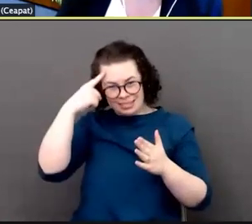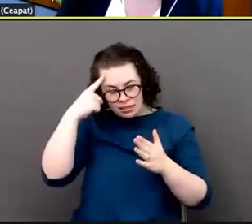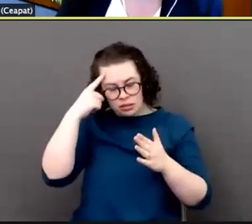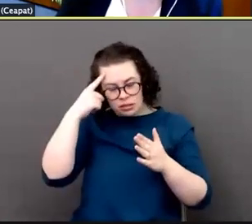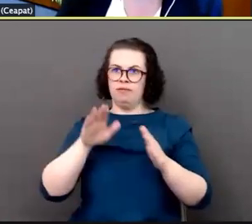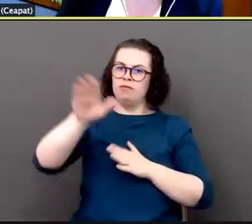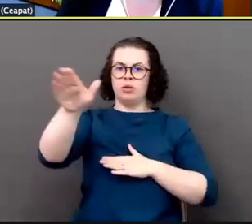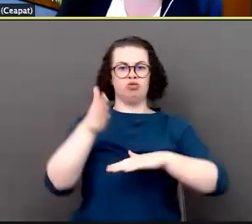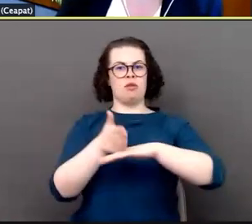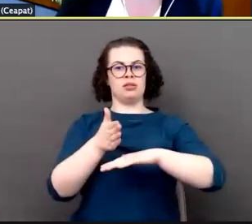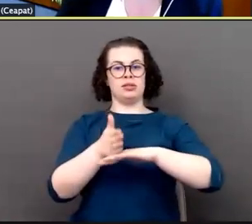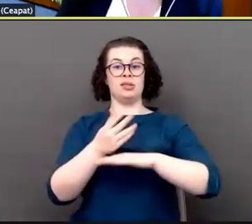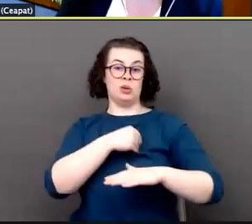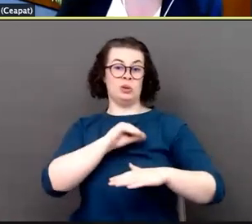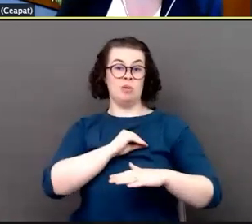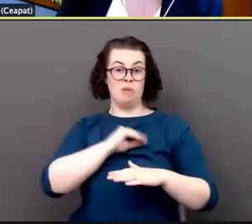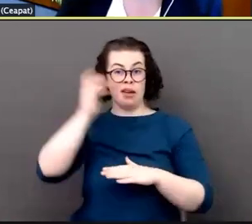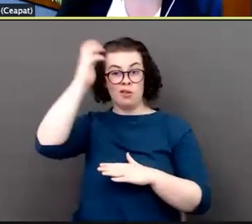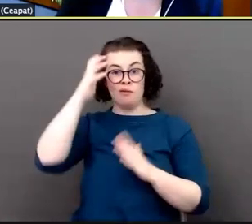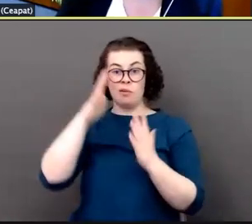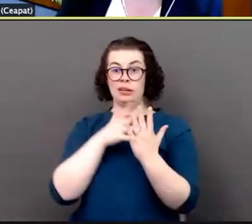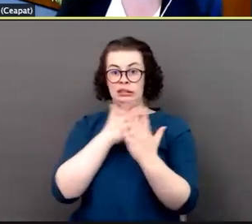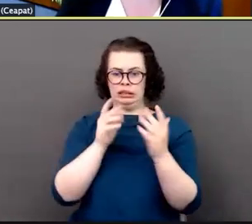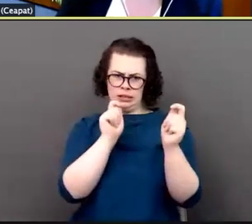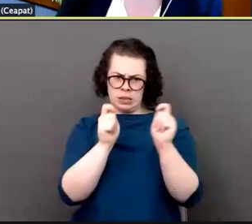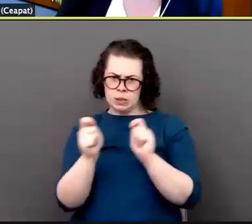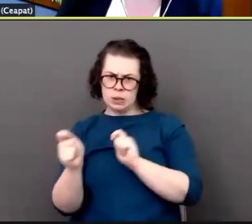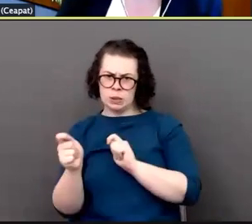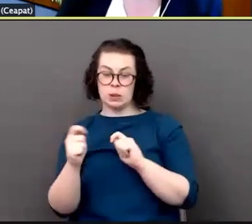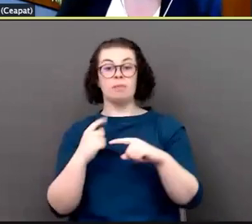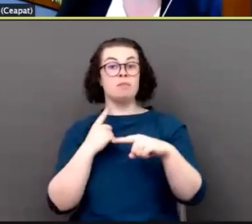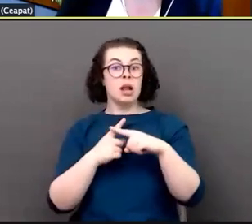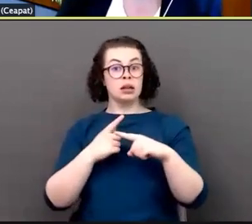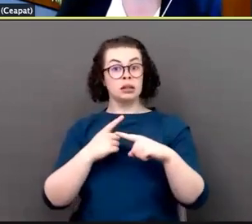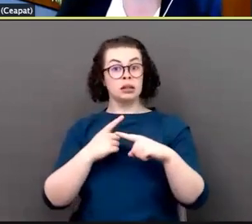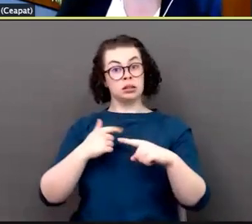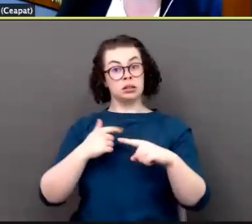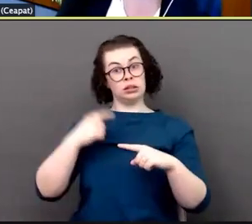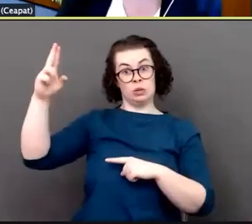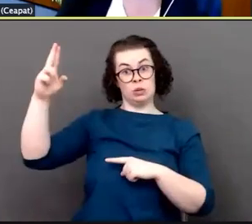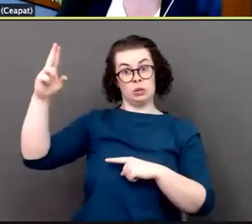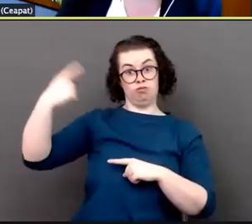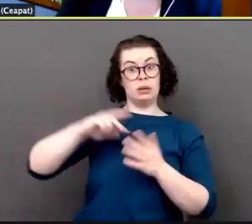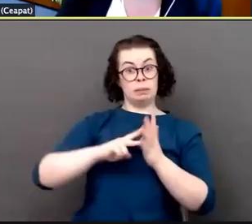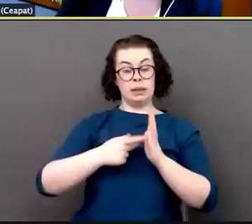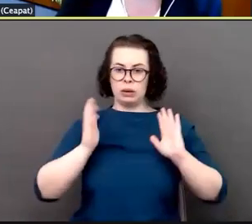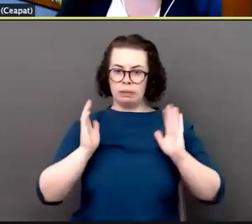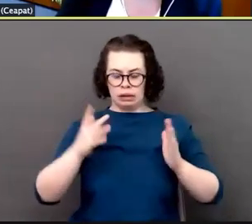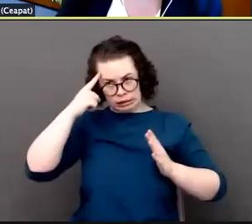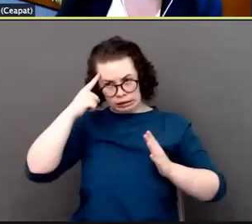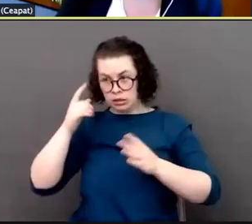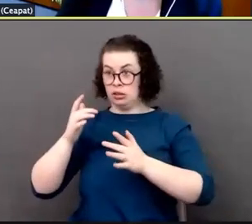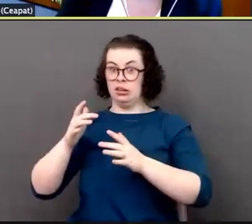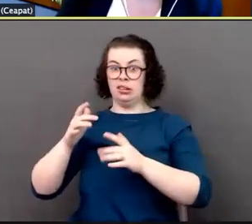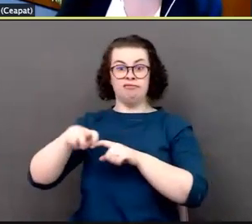It also takes a special impact on the application of accessibility in digital products and